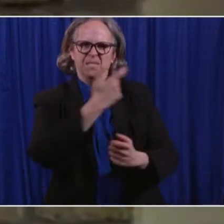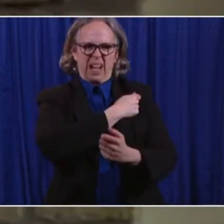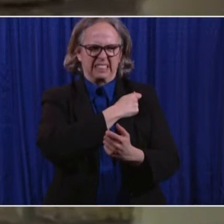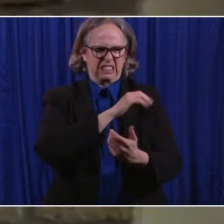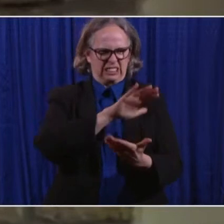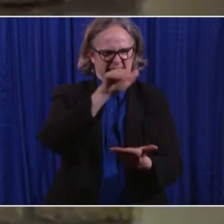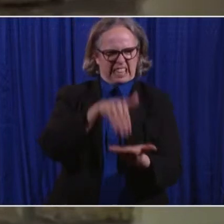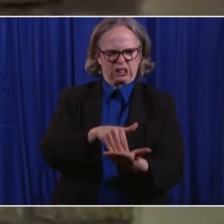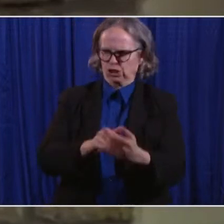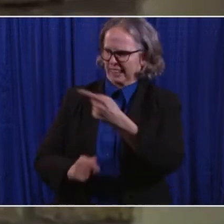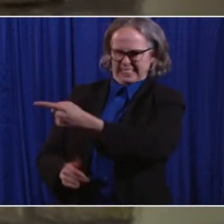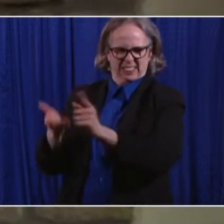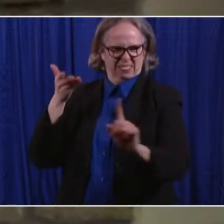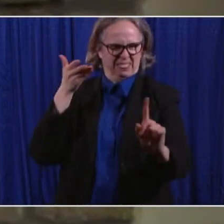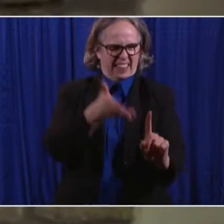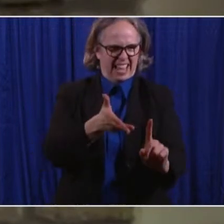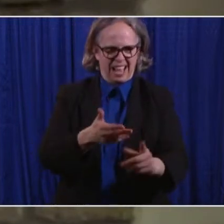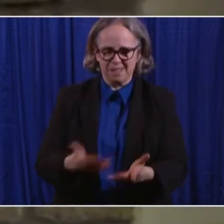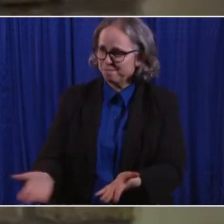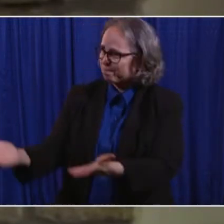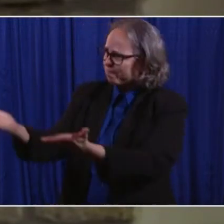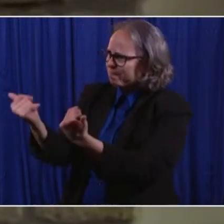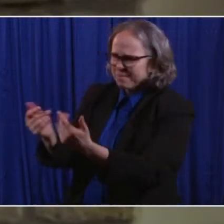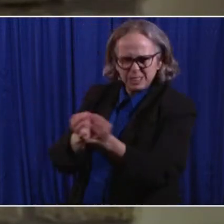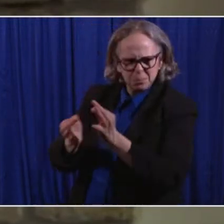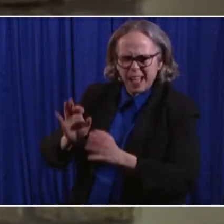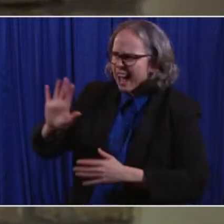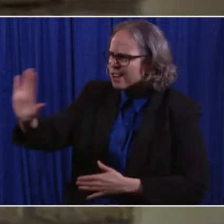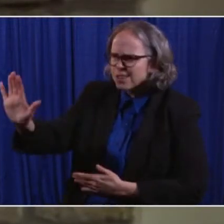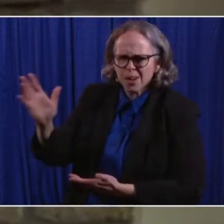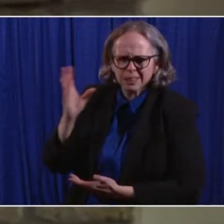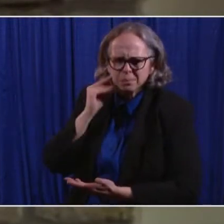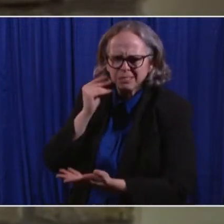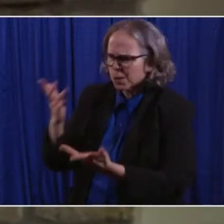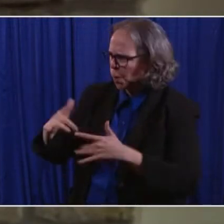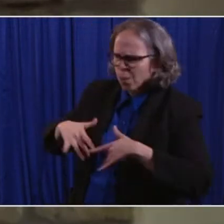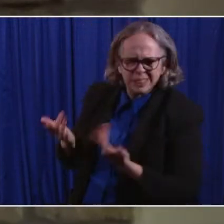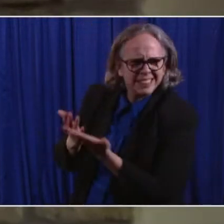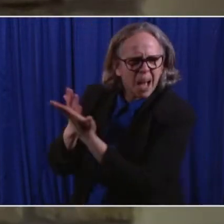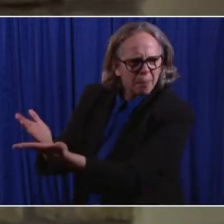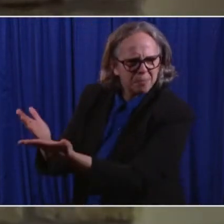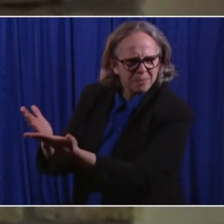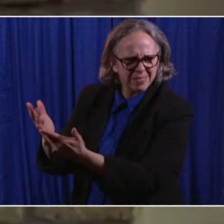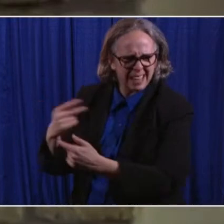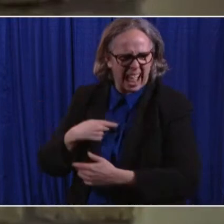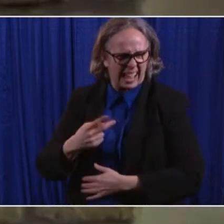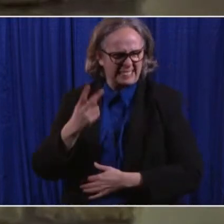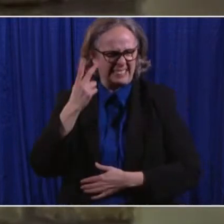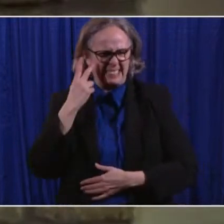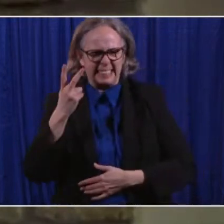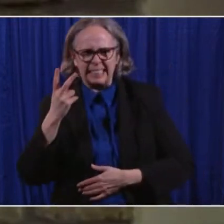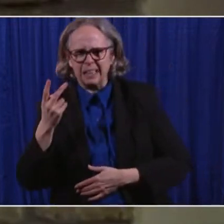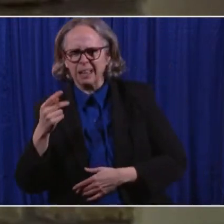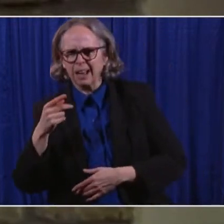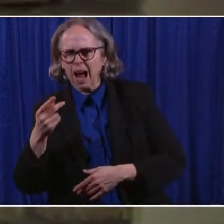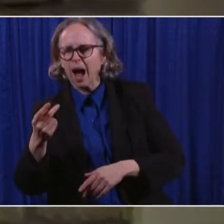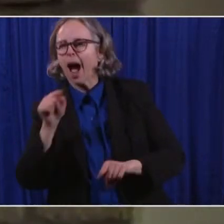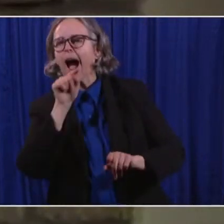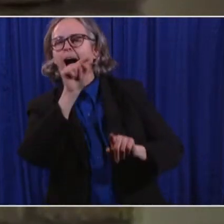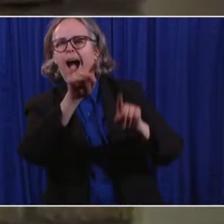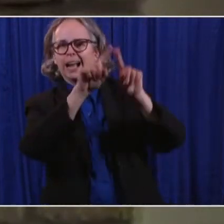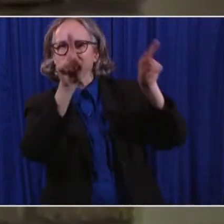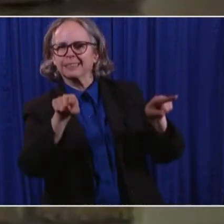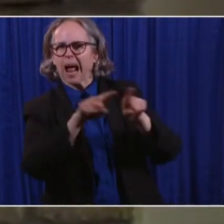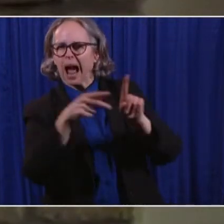bit exactly where you are? And I see Montpelier High School sign right there. Yeah,